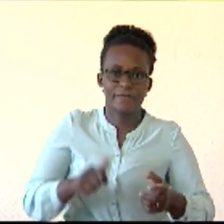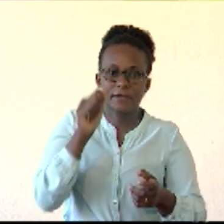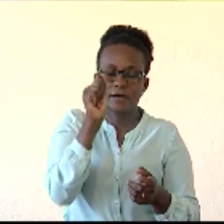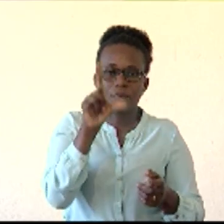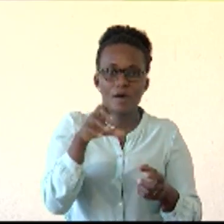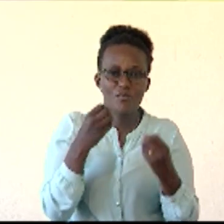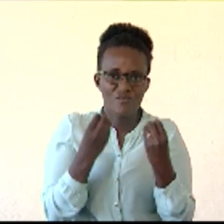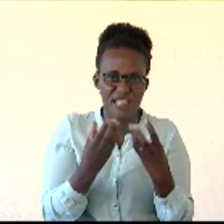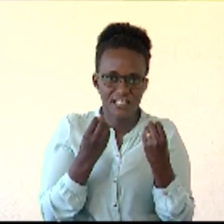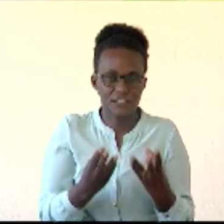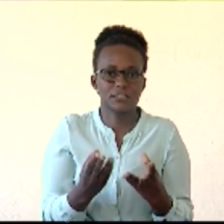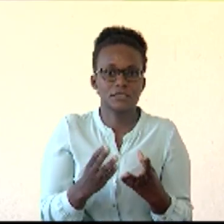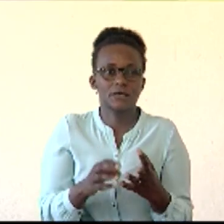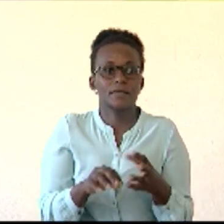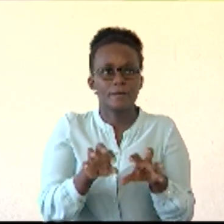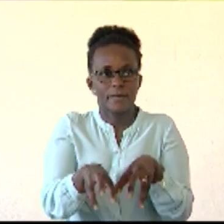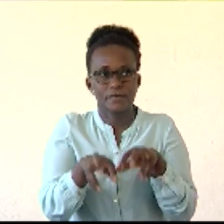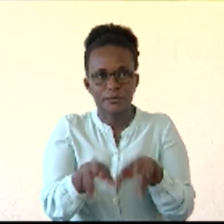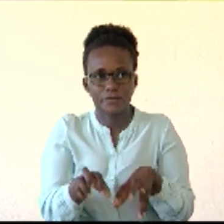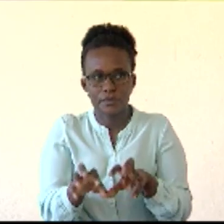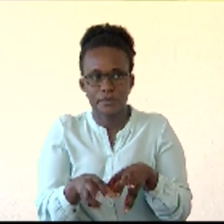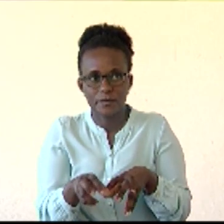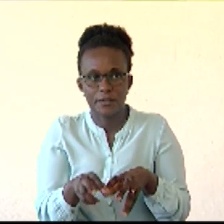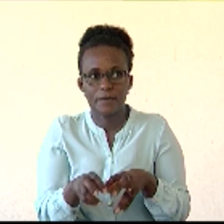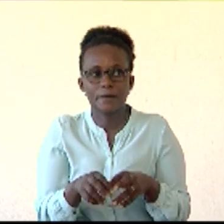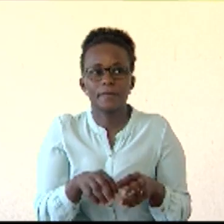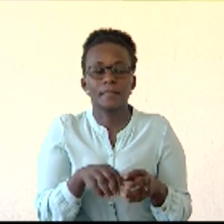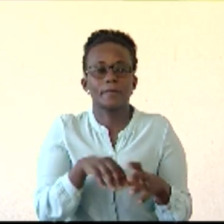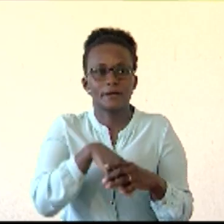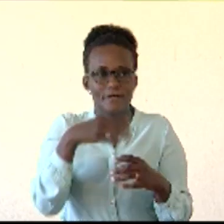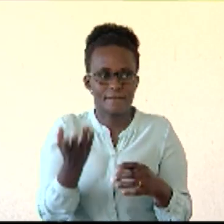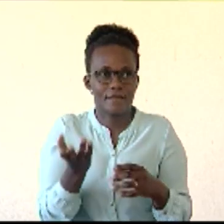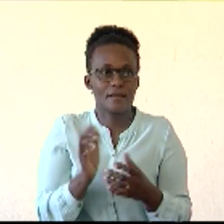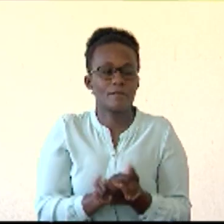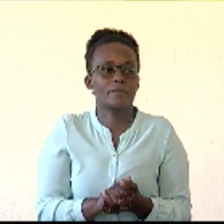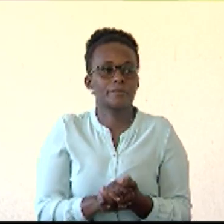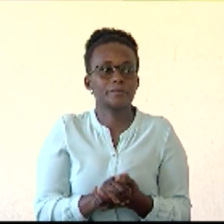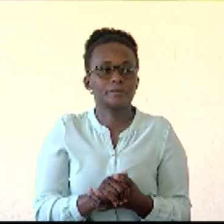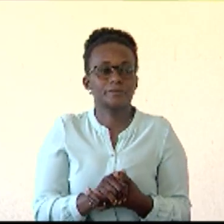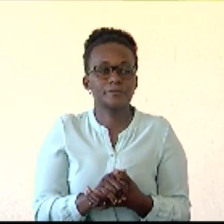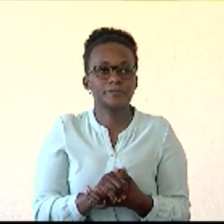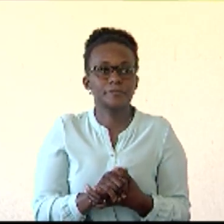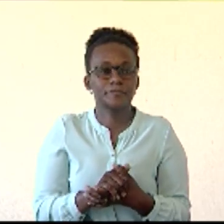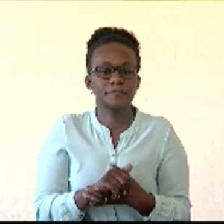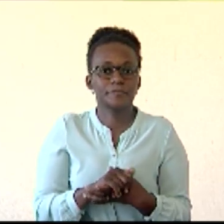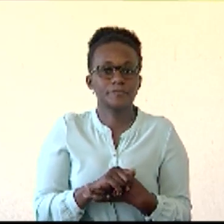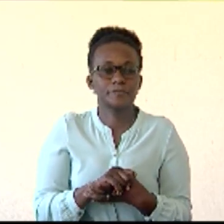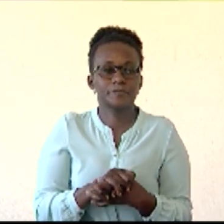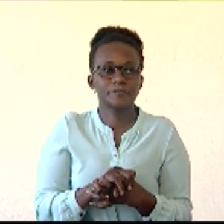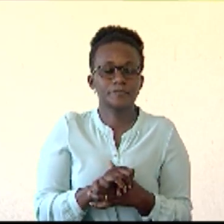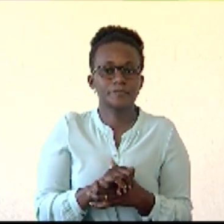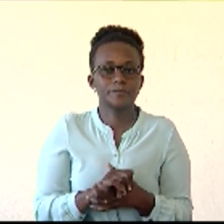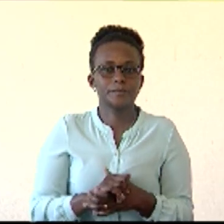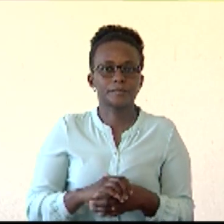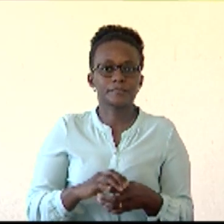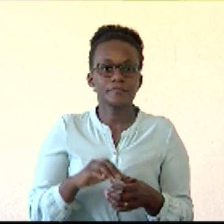aluminum, and 2, it produces ions for conductivity. So aluminum oxide conducts better. The electrolyte